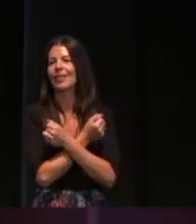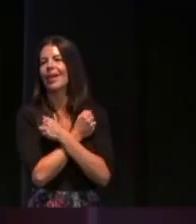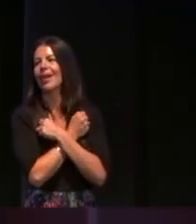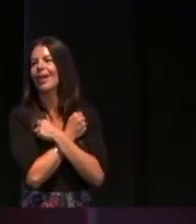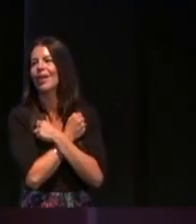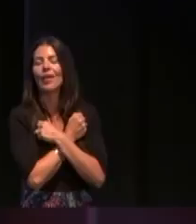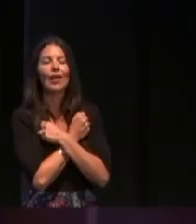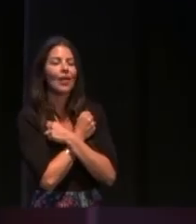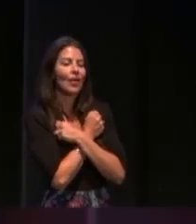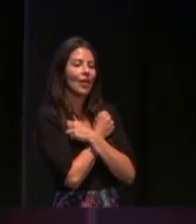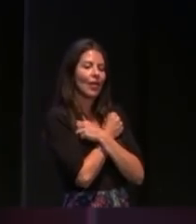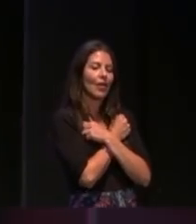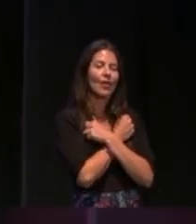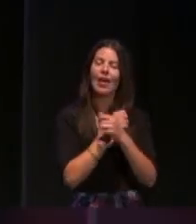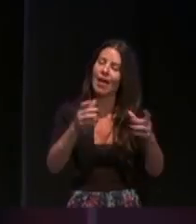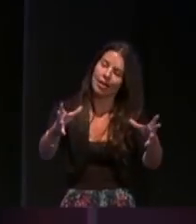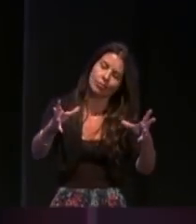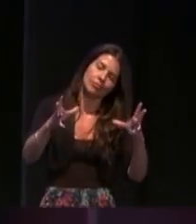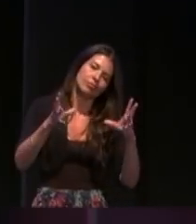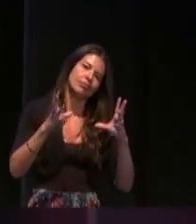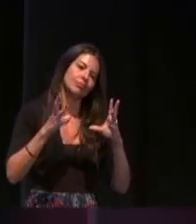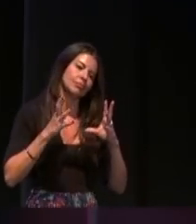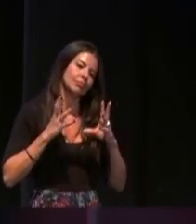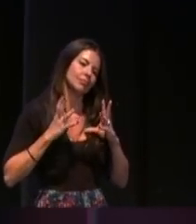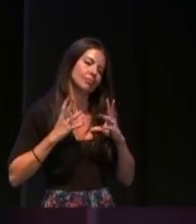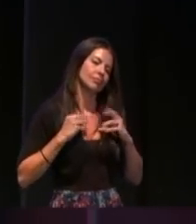love and receivers of